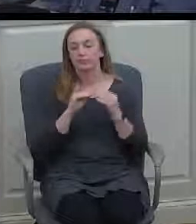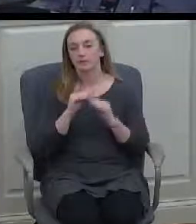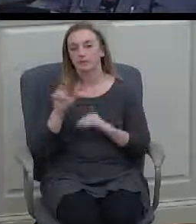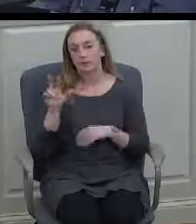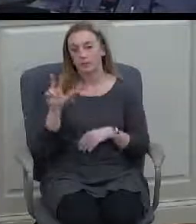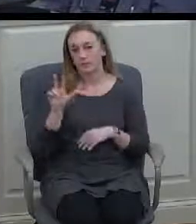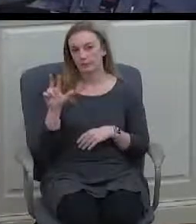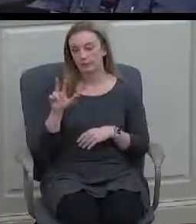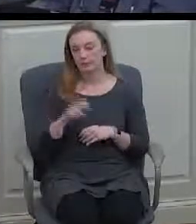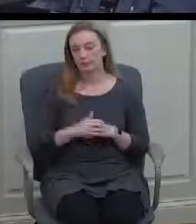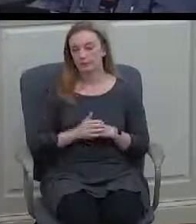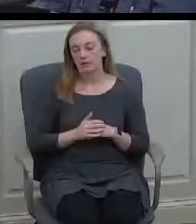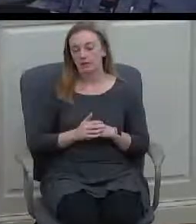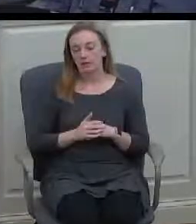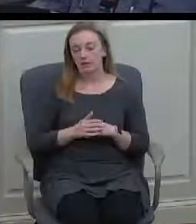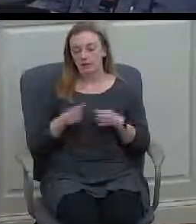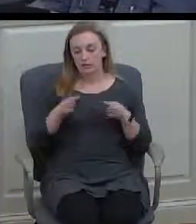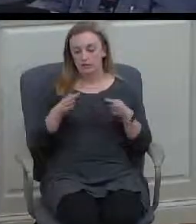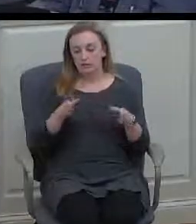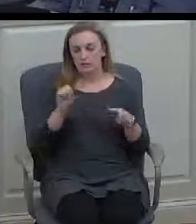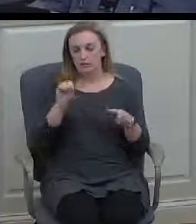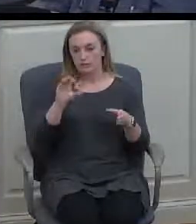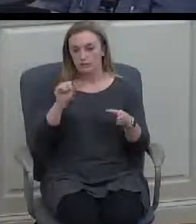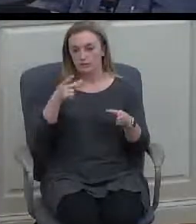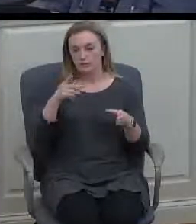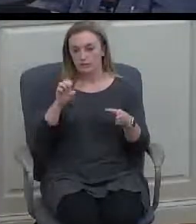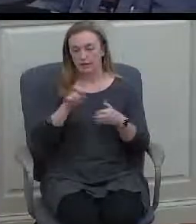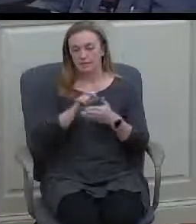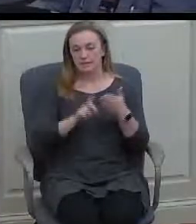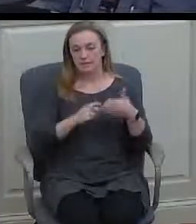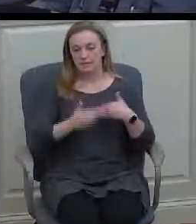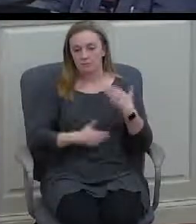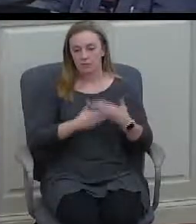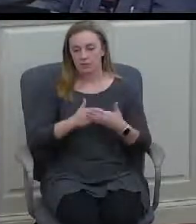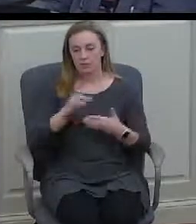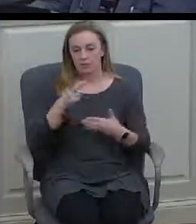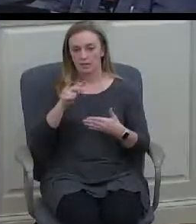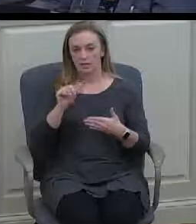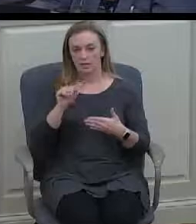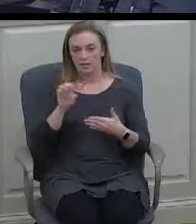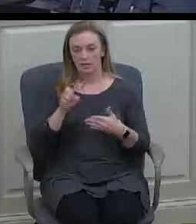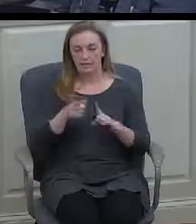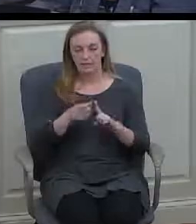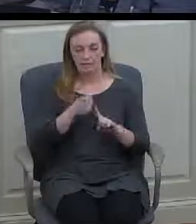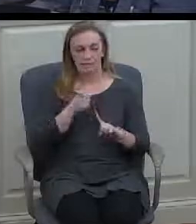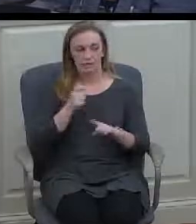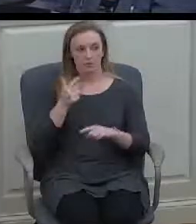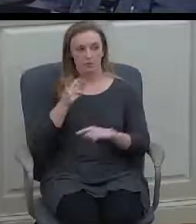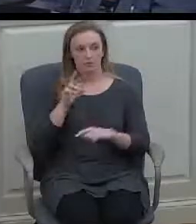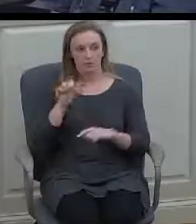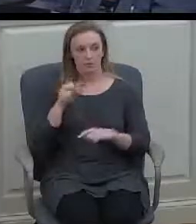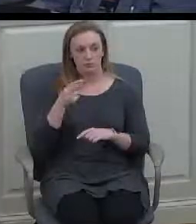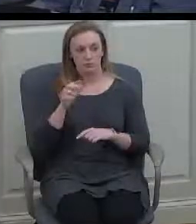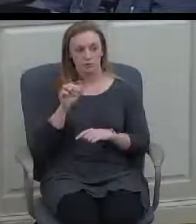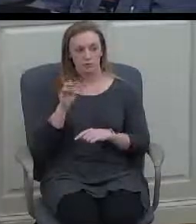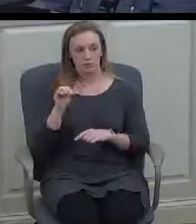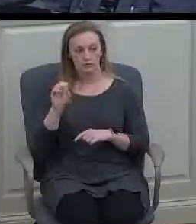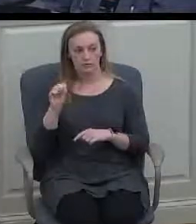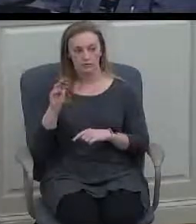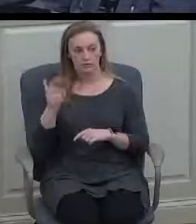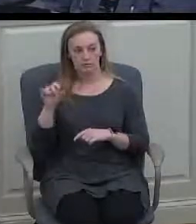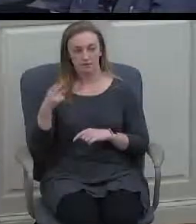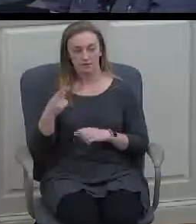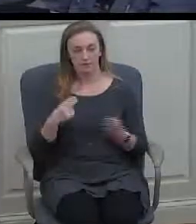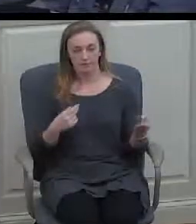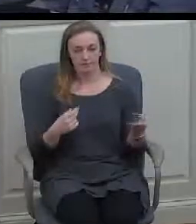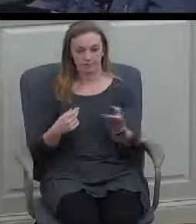is streetscape design progress update with our friends from Gresham Smith. If you will join